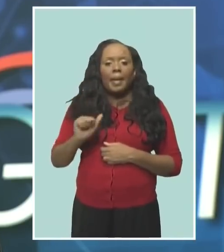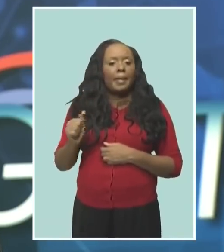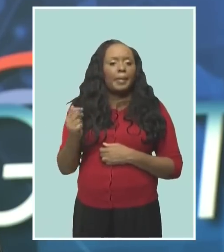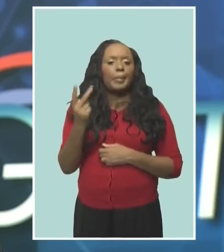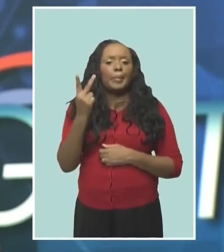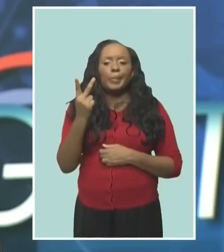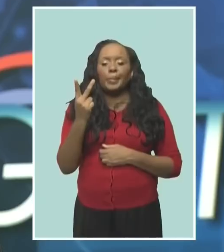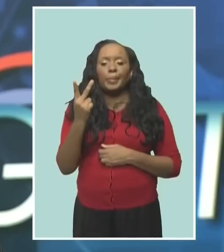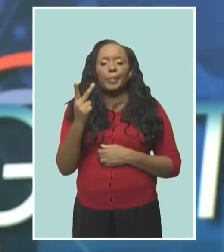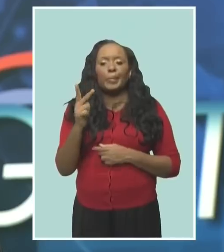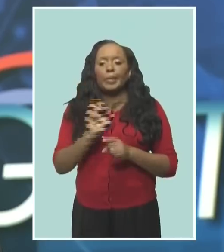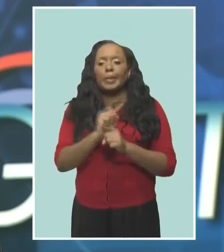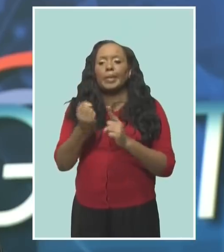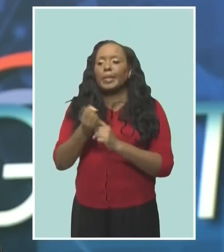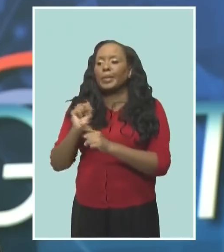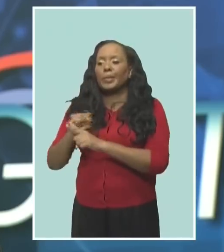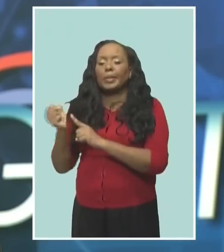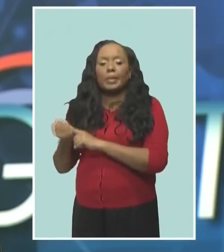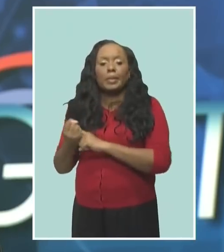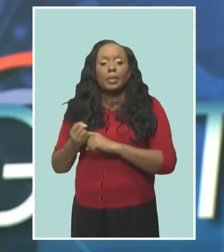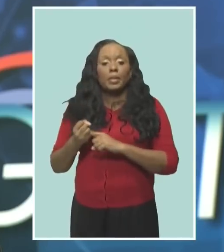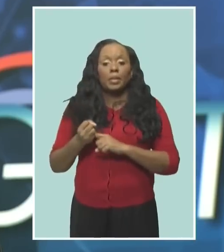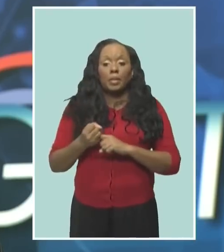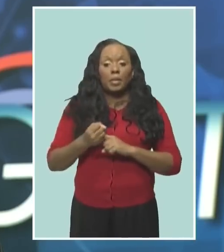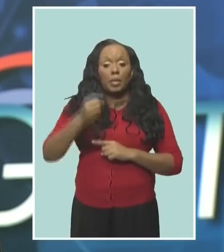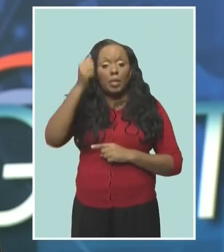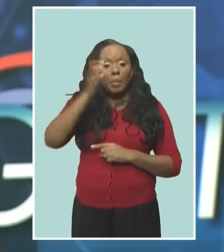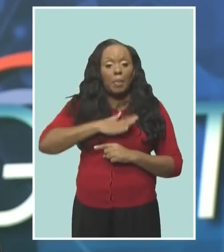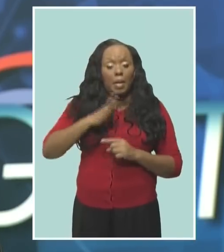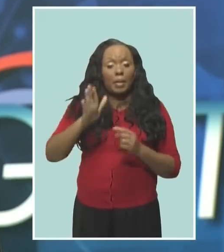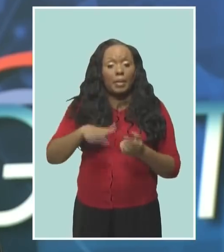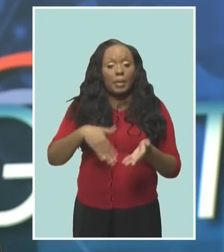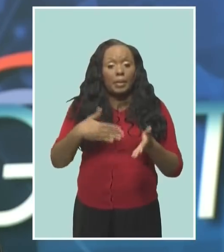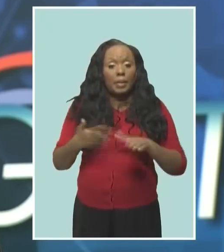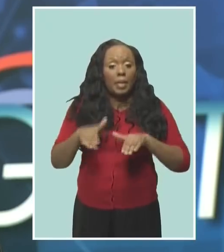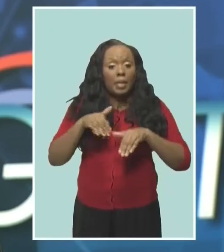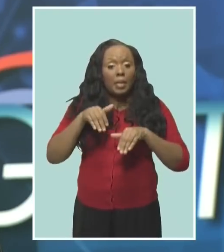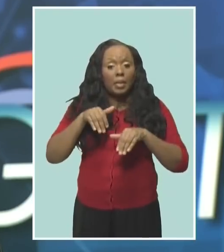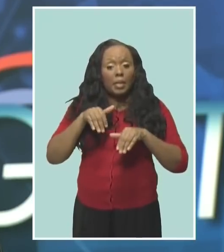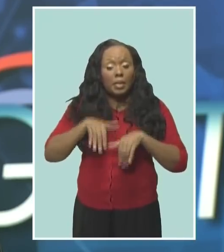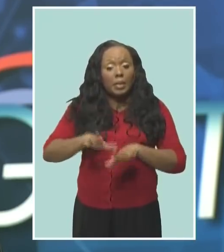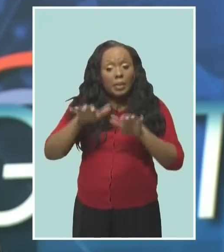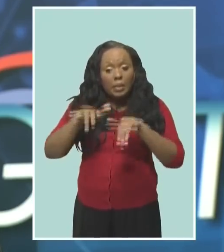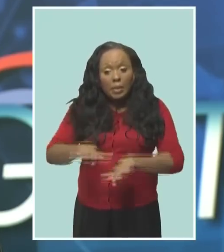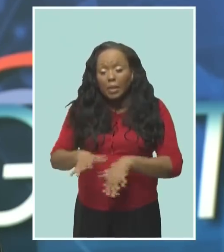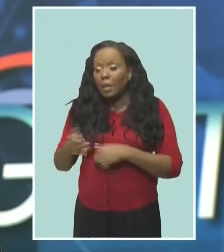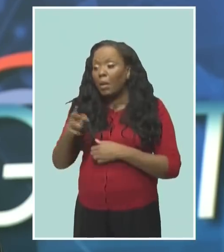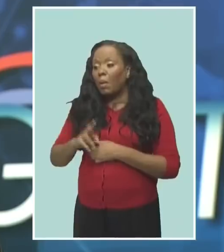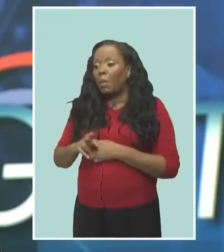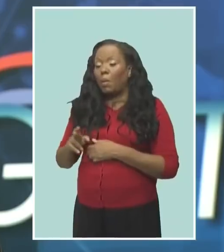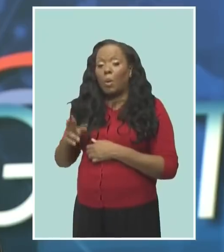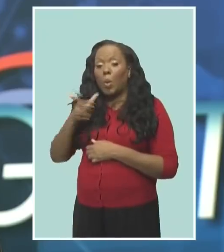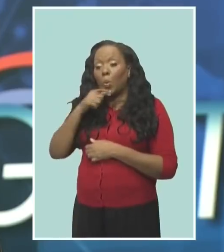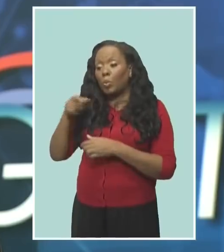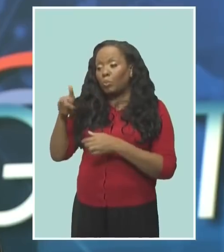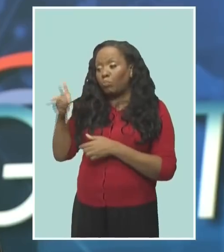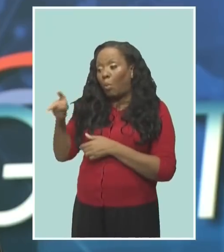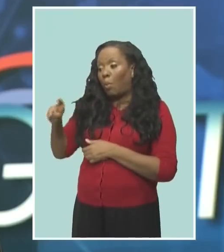any information that can assist with these investigations is asked to call the Hastings Worthing Police Station at